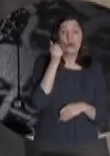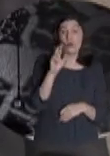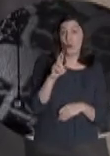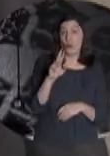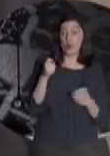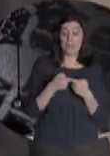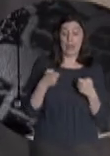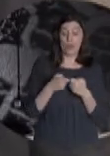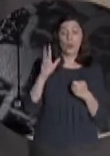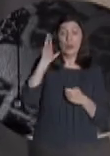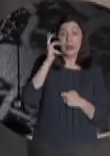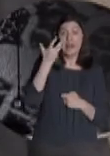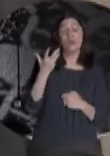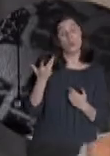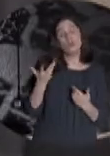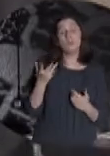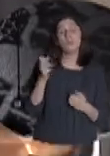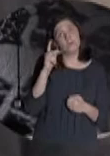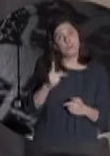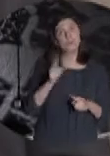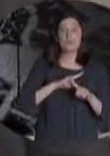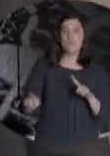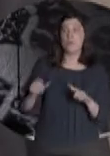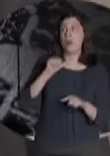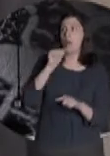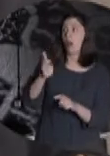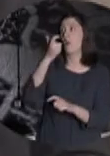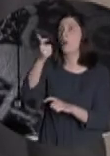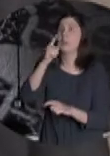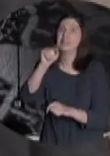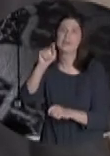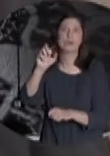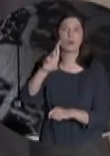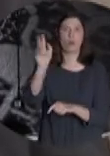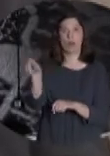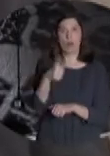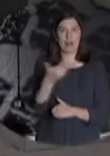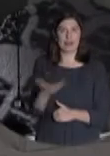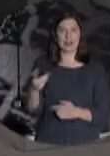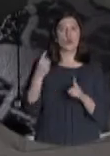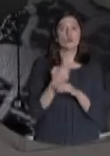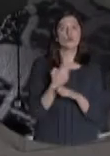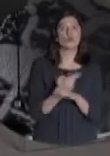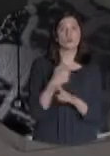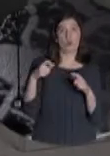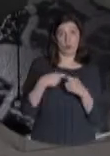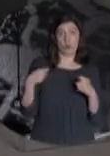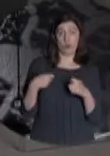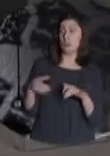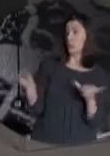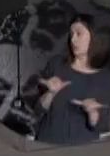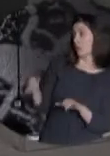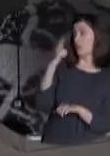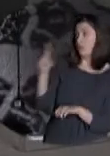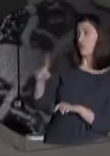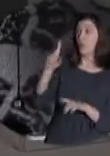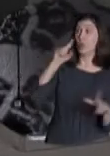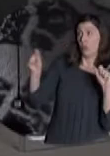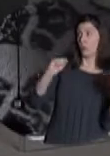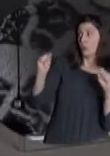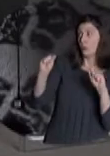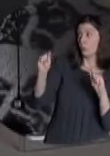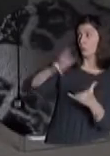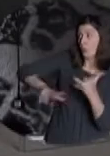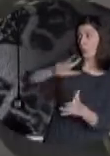a battery-powered radio, but try not to be plugging things in and trying to run too much electricity. And that's the same for thunderstorms as well. Absolutely,